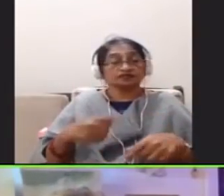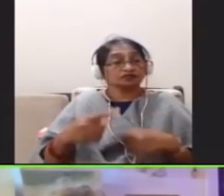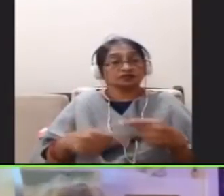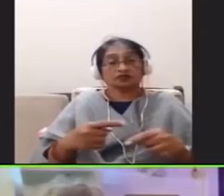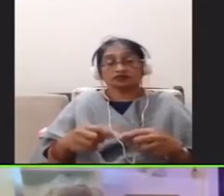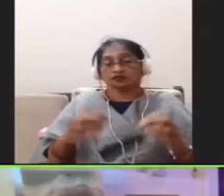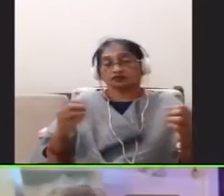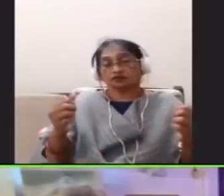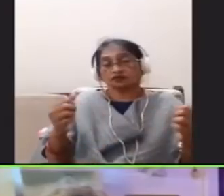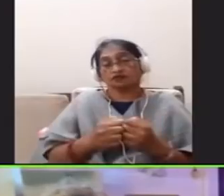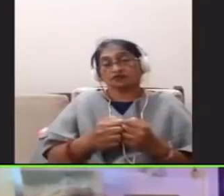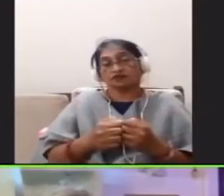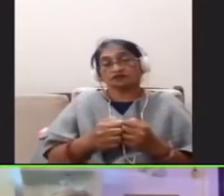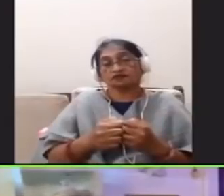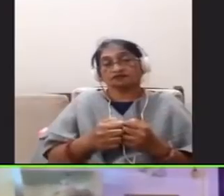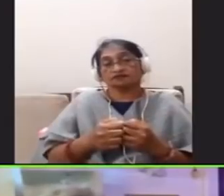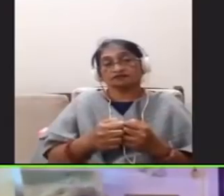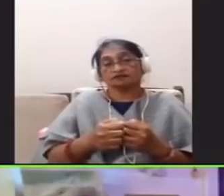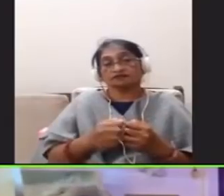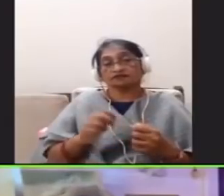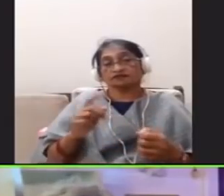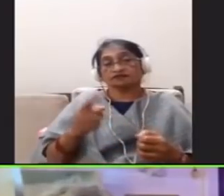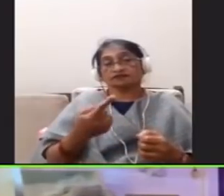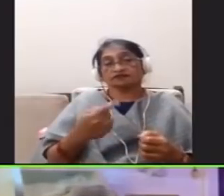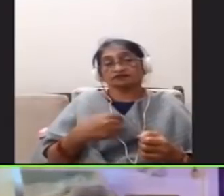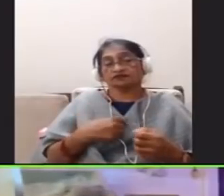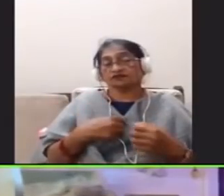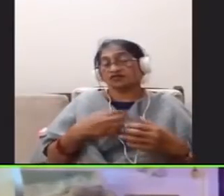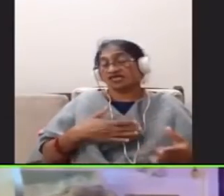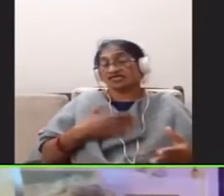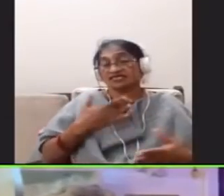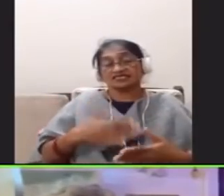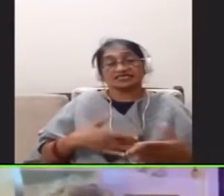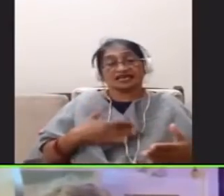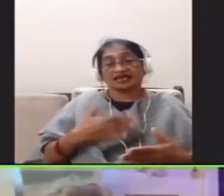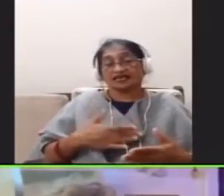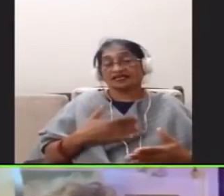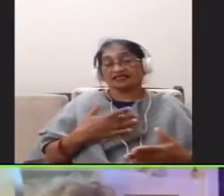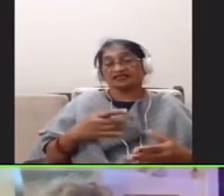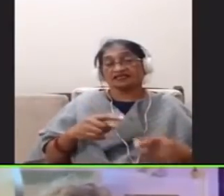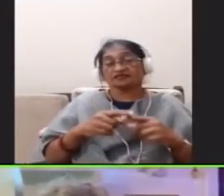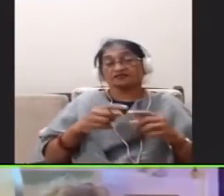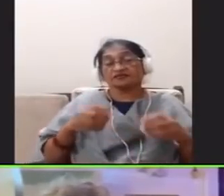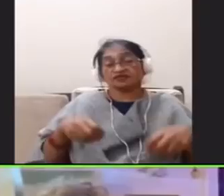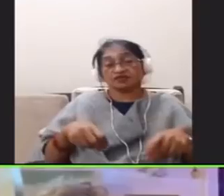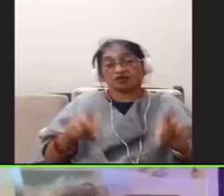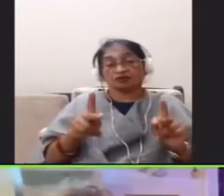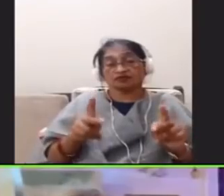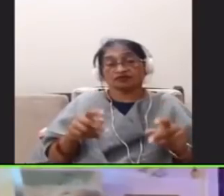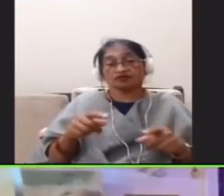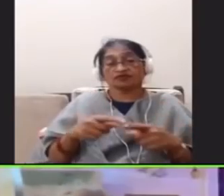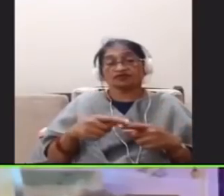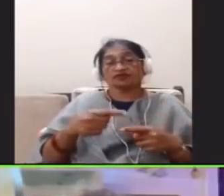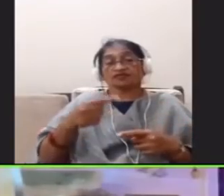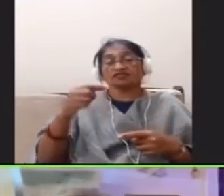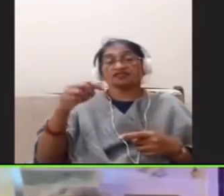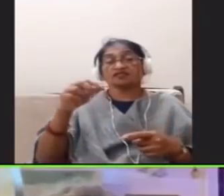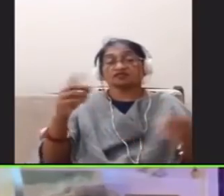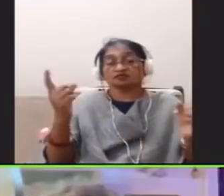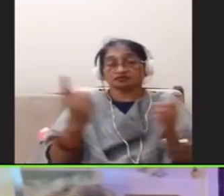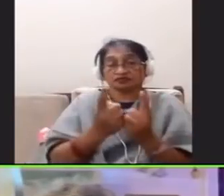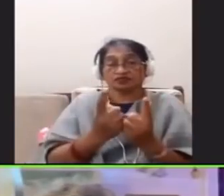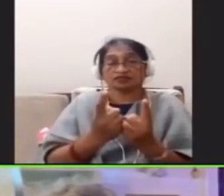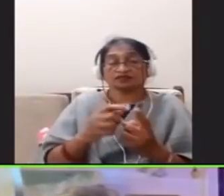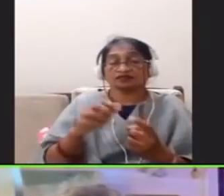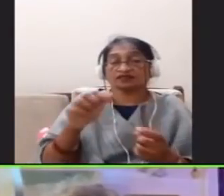strength to strength. And for me, it's so exciting because to be able to have opportunities to meet artists from all